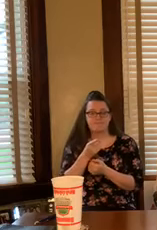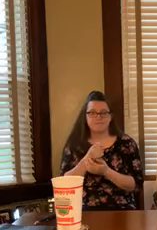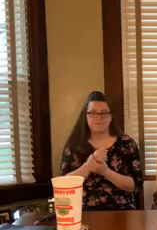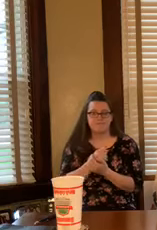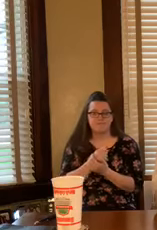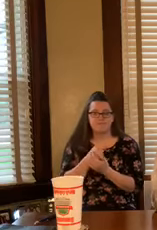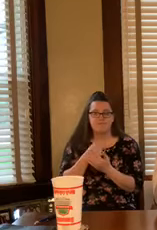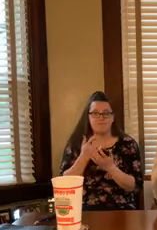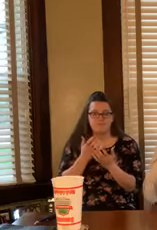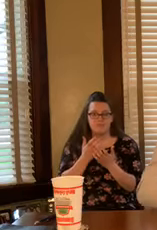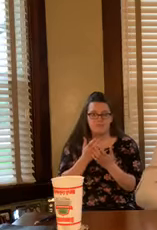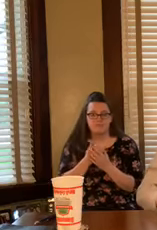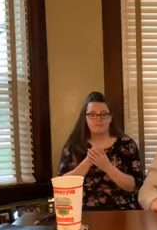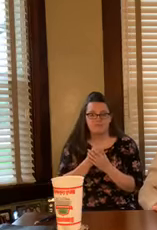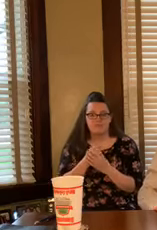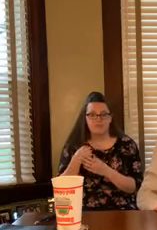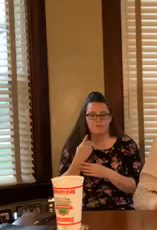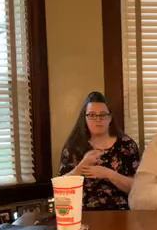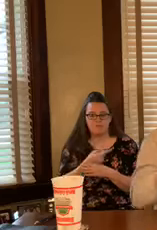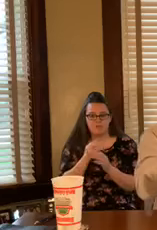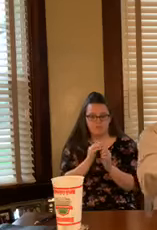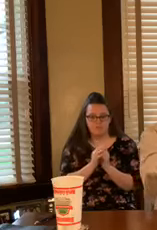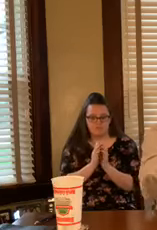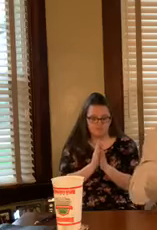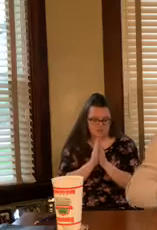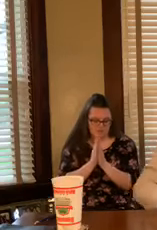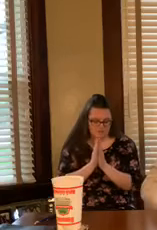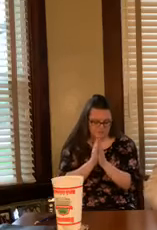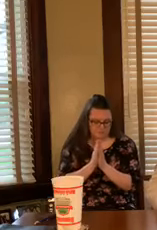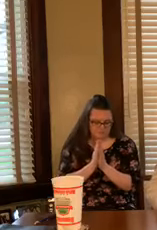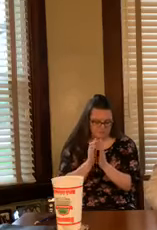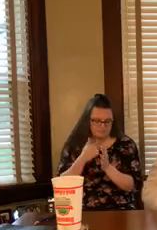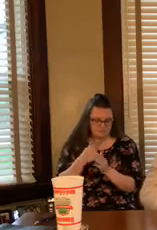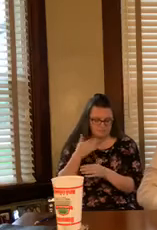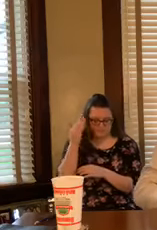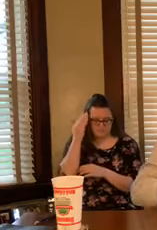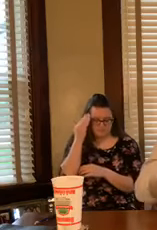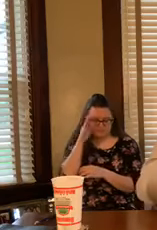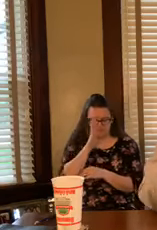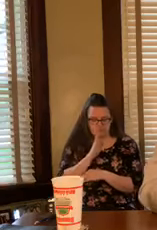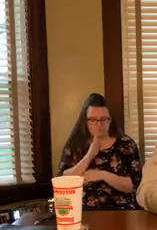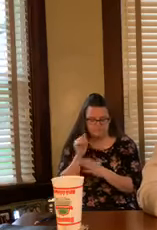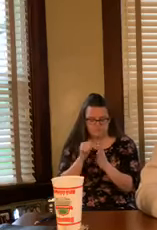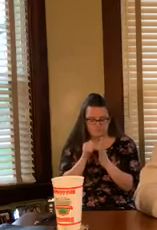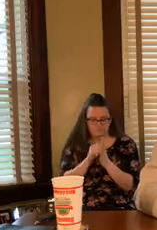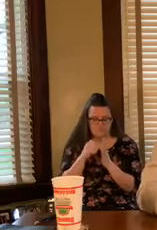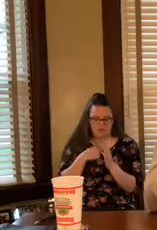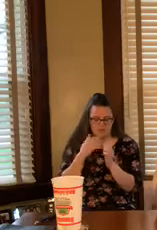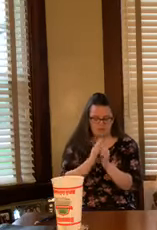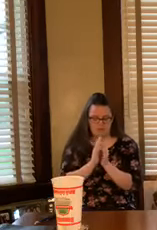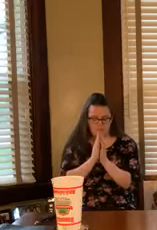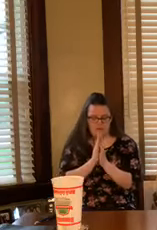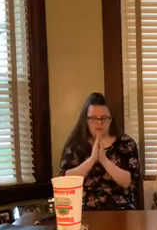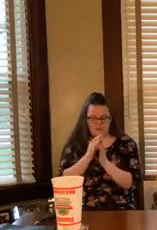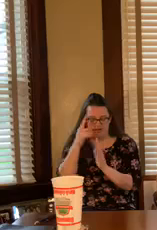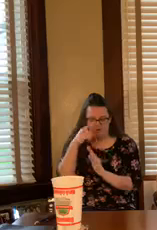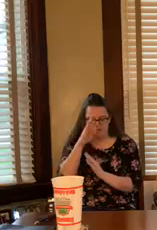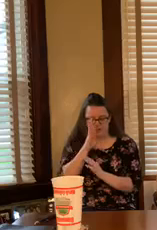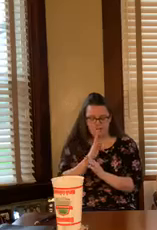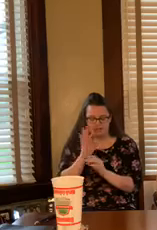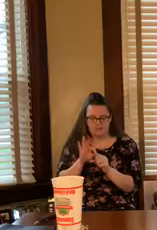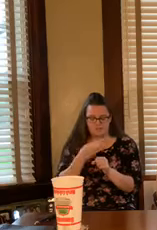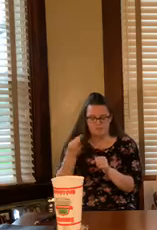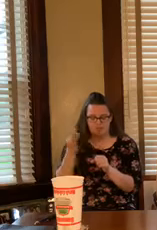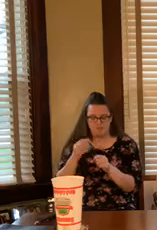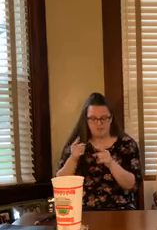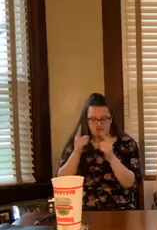I'm going to give you an opportunity. What we're going to do is we're going to pray right now because I know God's knocking. And I'm going to pray. I'm going to pray for God's Spirit to come to right where you